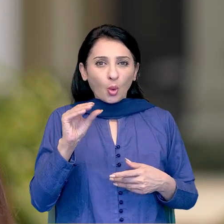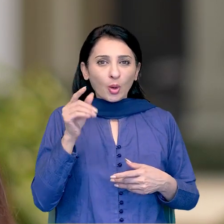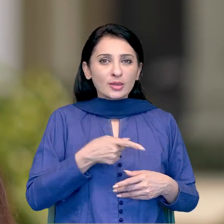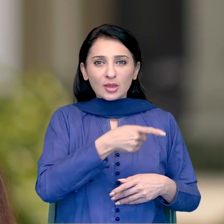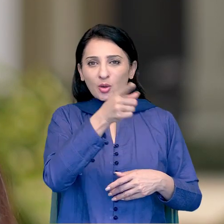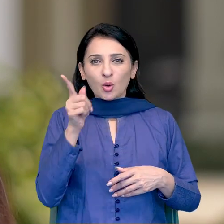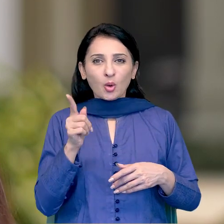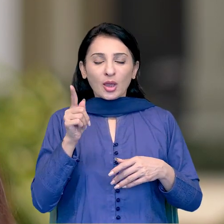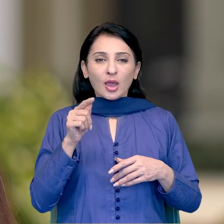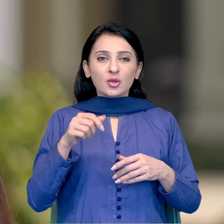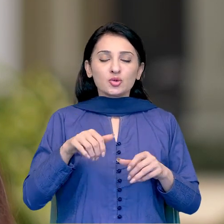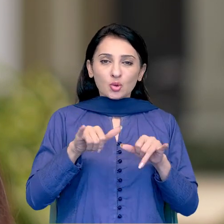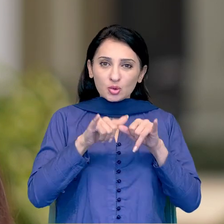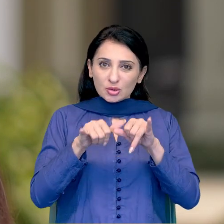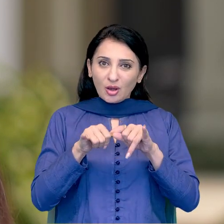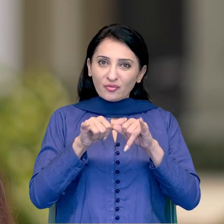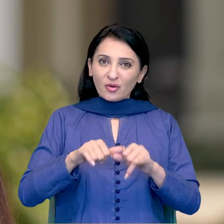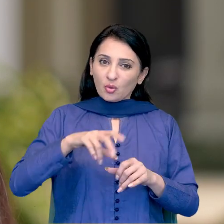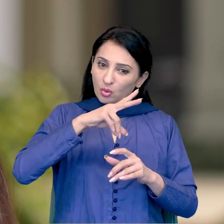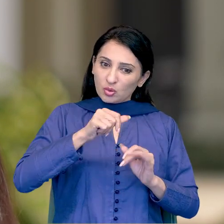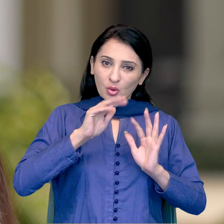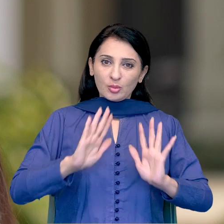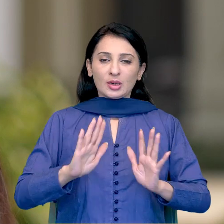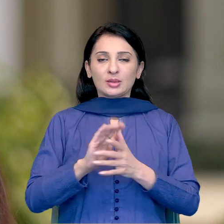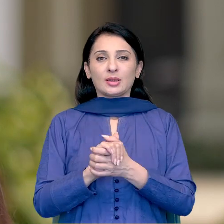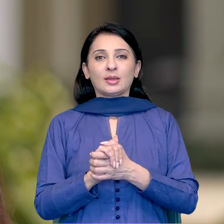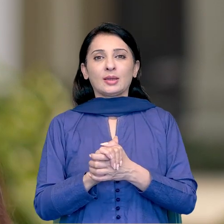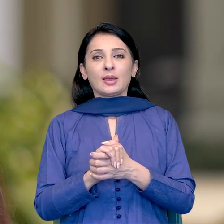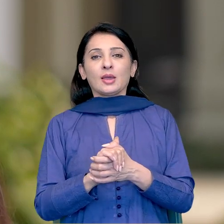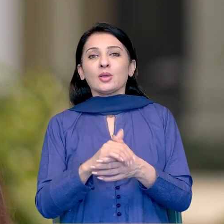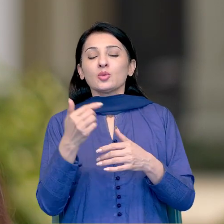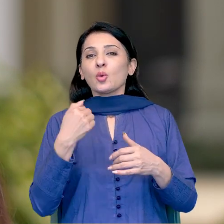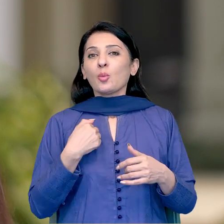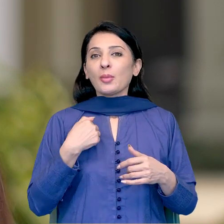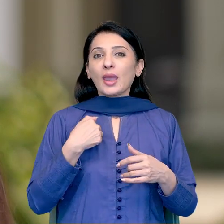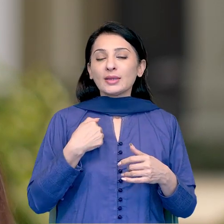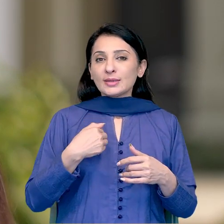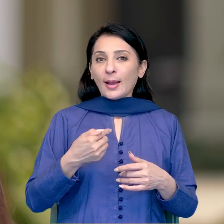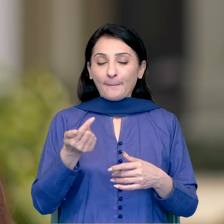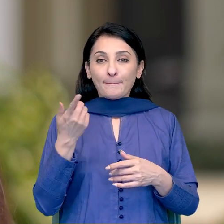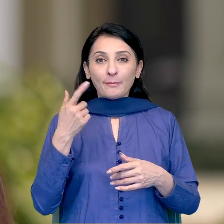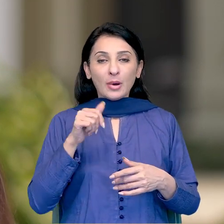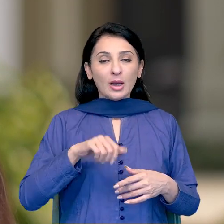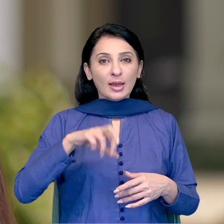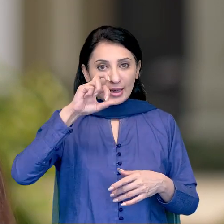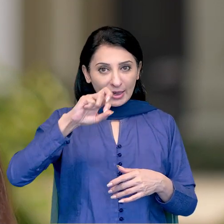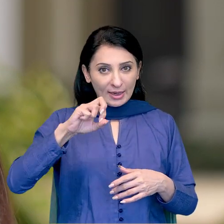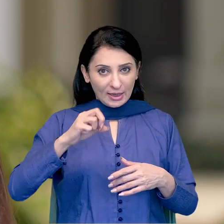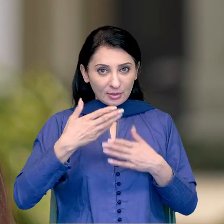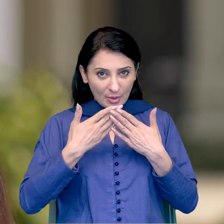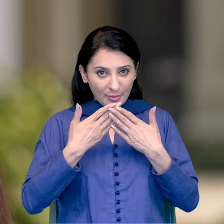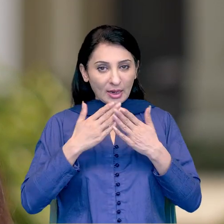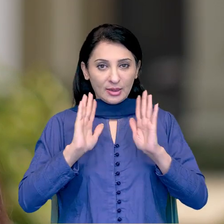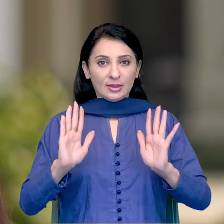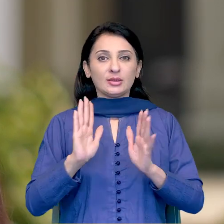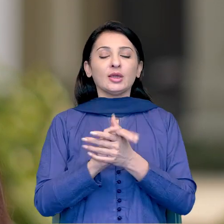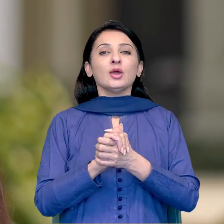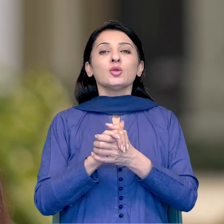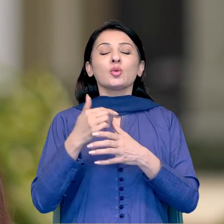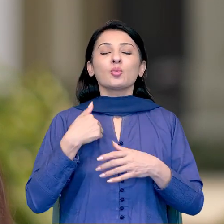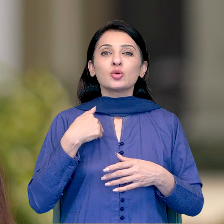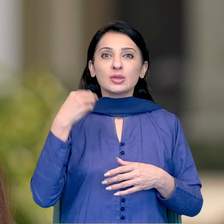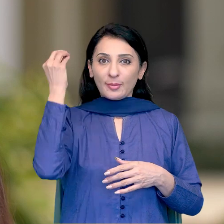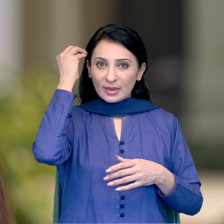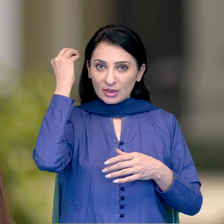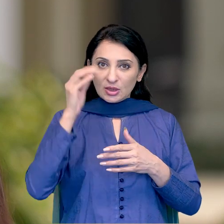when I was in middle school, and I found out that proper rights for animals, proper laws for animals do exist in our country. For example,